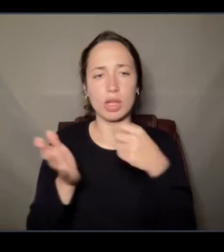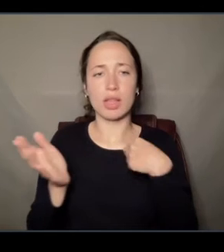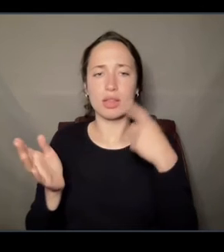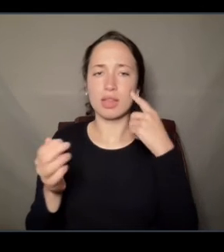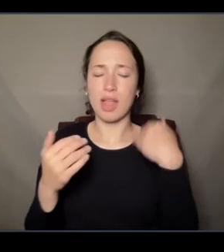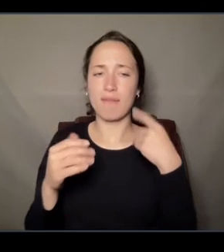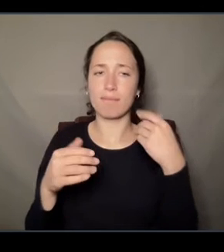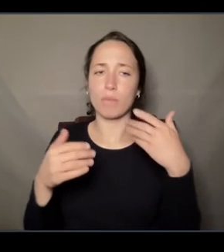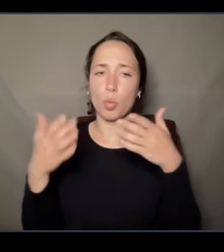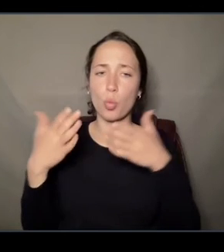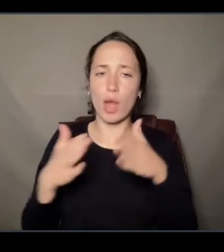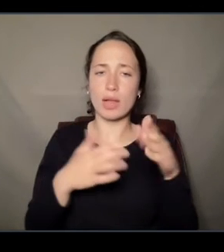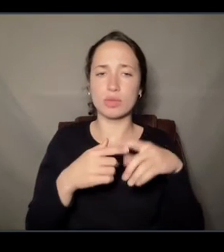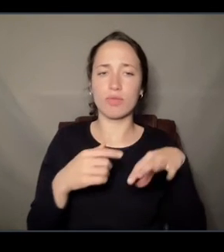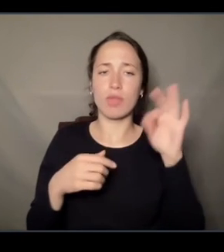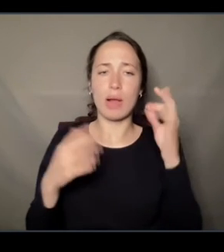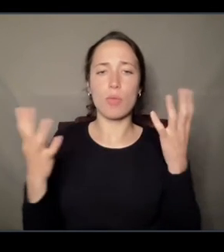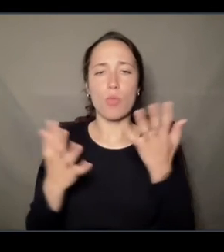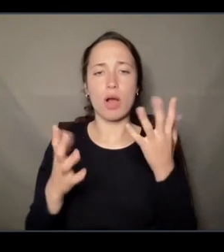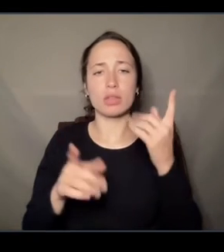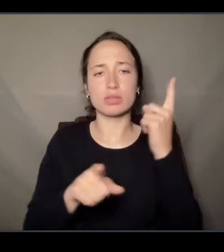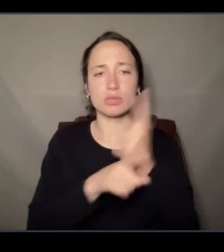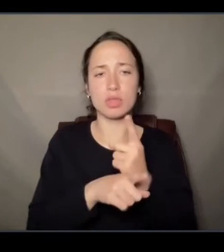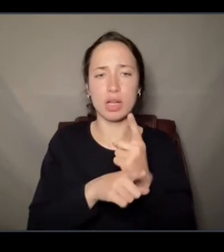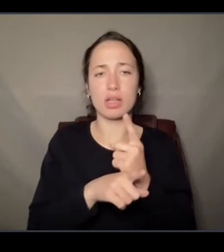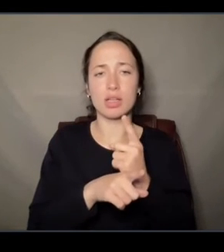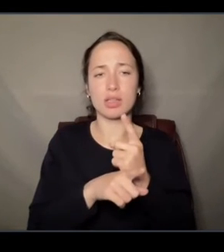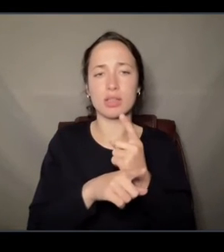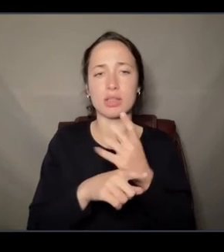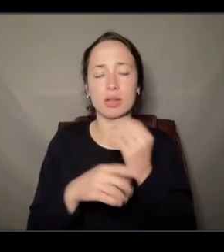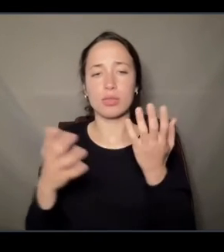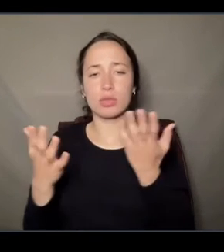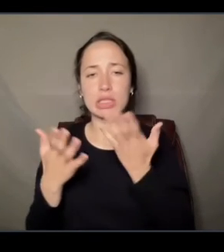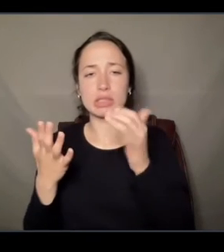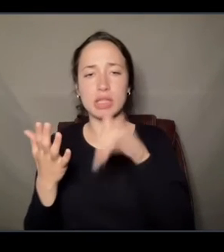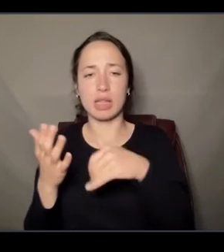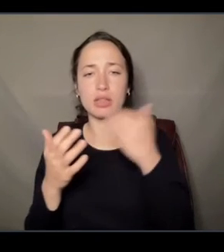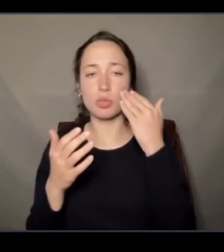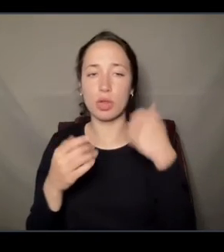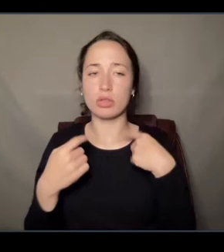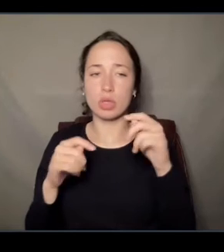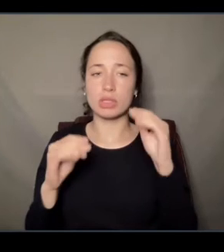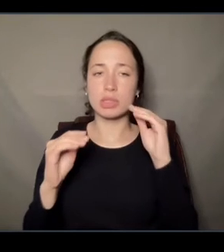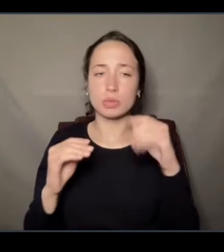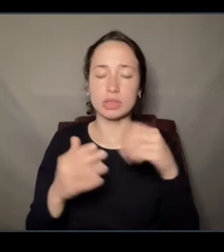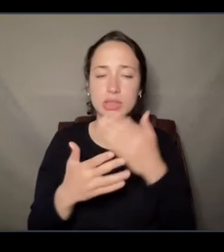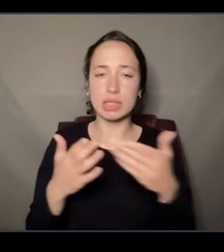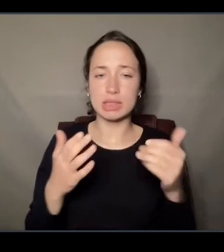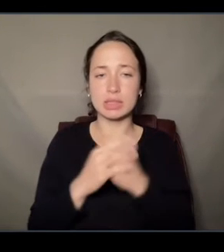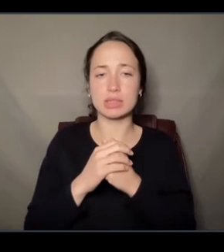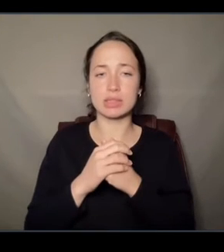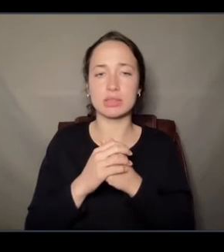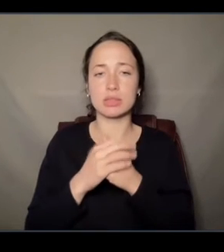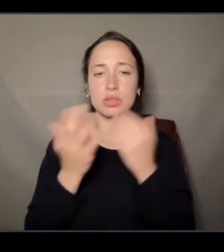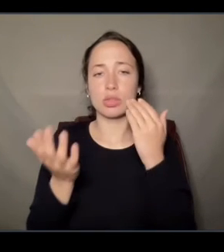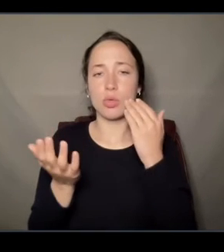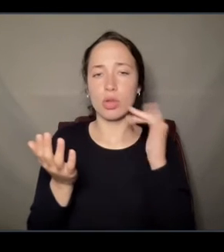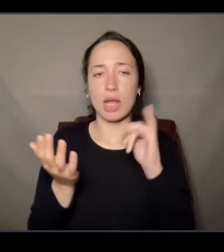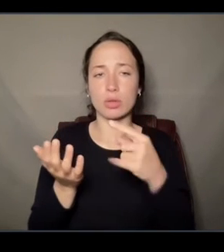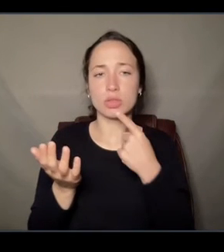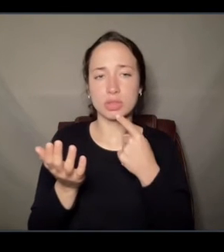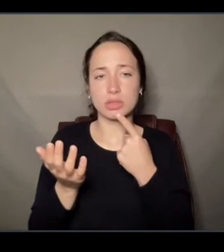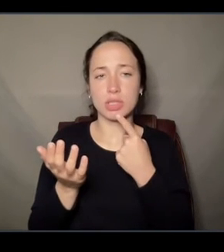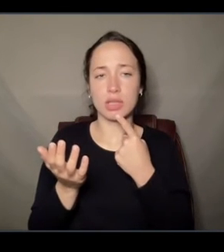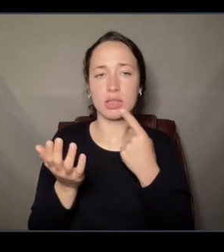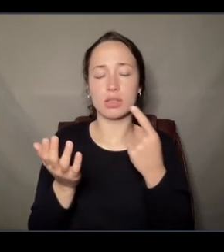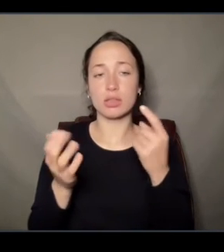there are ways to find out what is factually accurate, and things like that, and I try to teach those things. But, you know, I do,